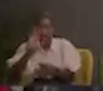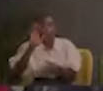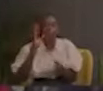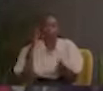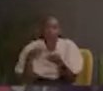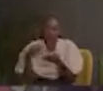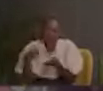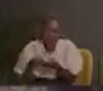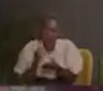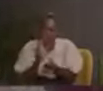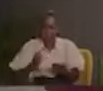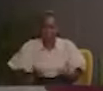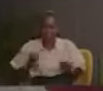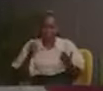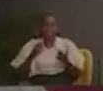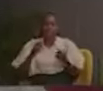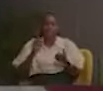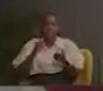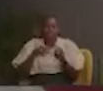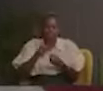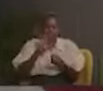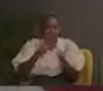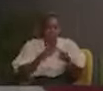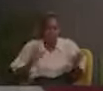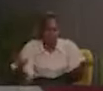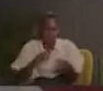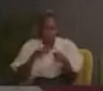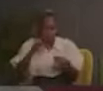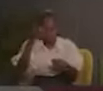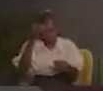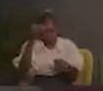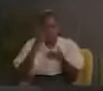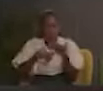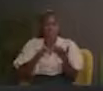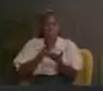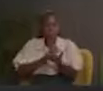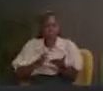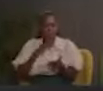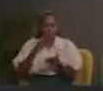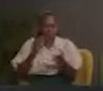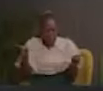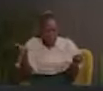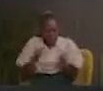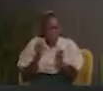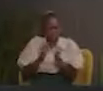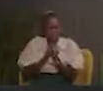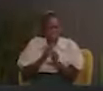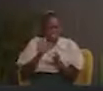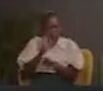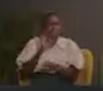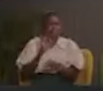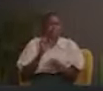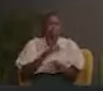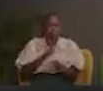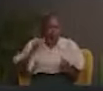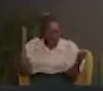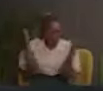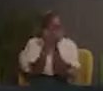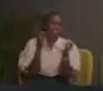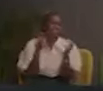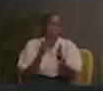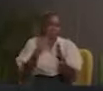your children. When you know what is written, you can partner with the Spirit to enforce it by faith. In ignorance, there is no victory for the